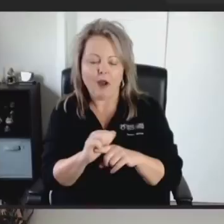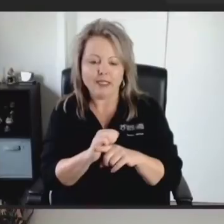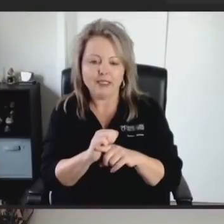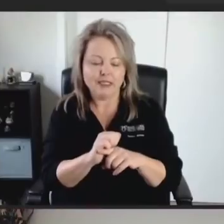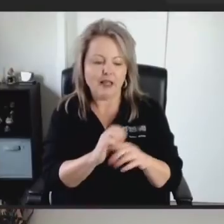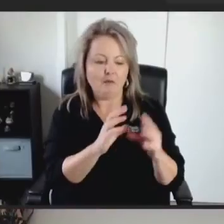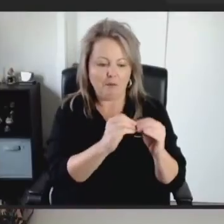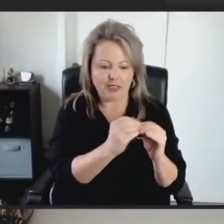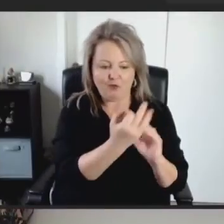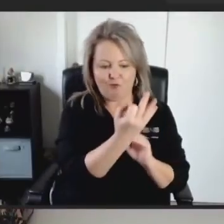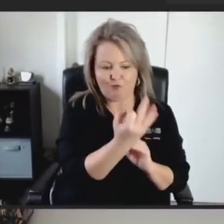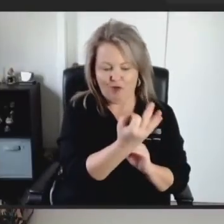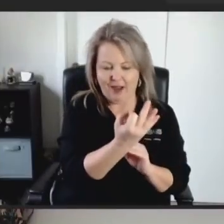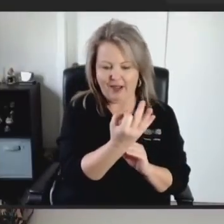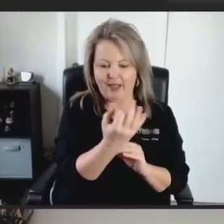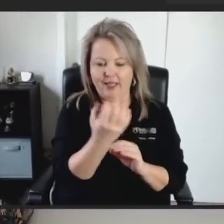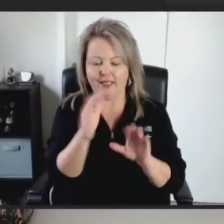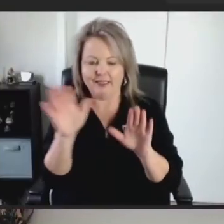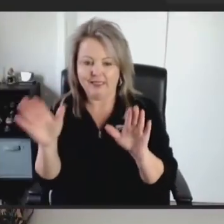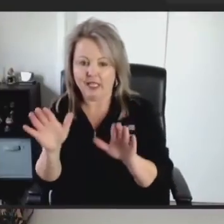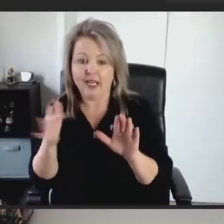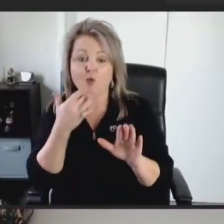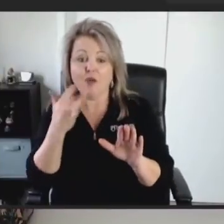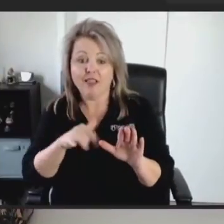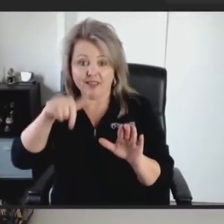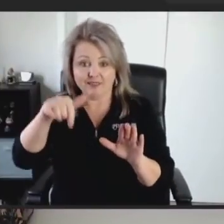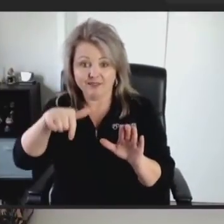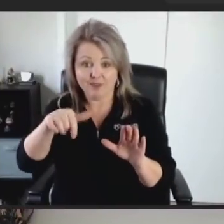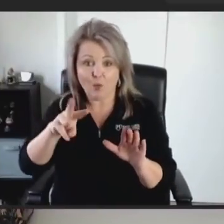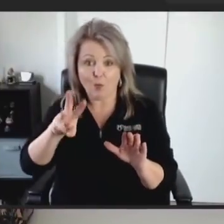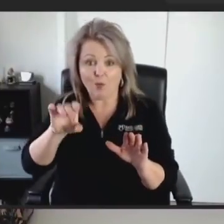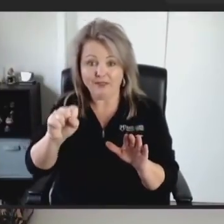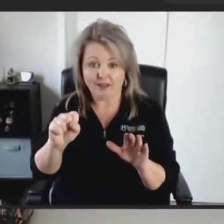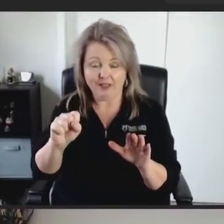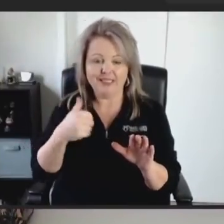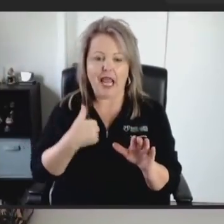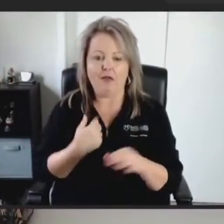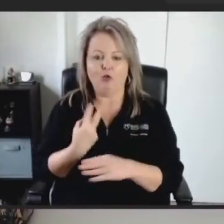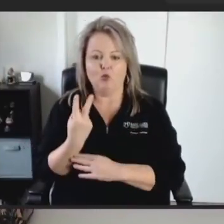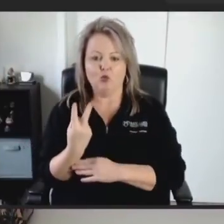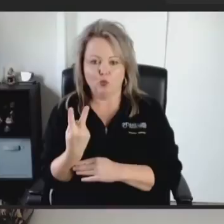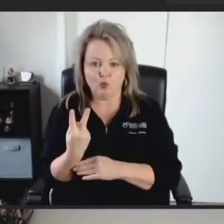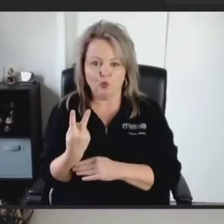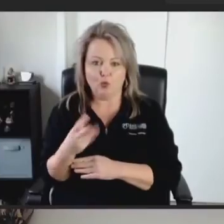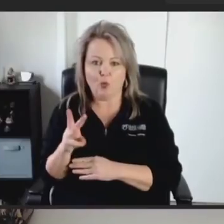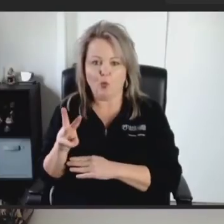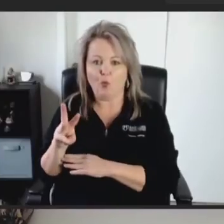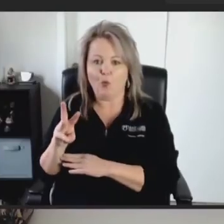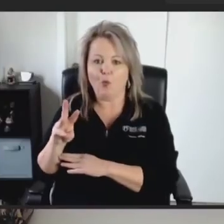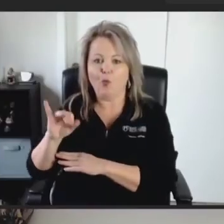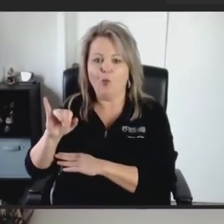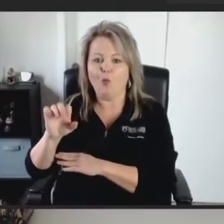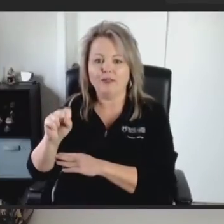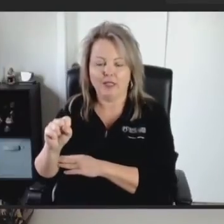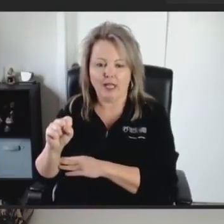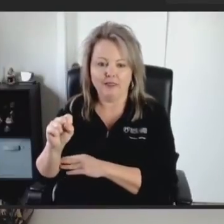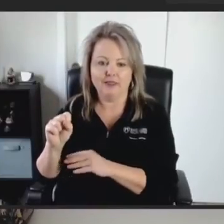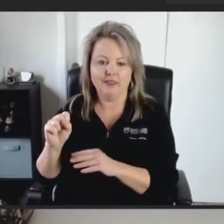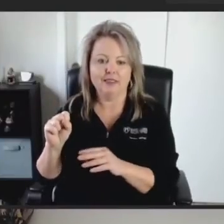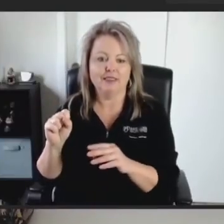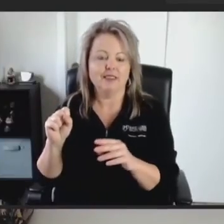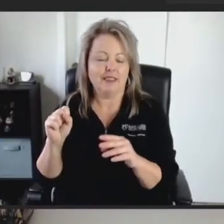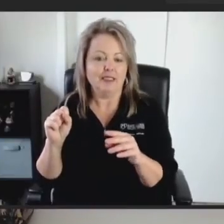Sunday. And we're lucky in Wisconsin that we have two Wisconsin residents who happen to be on